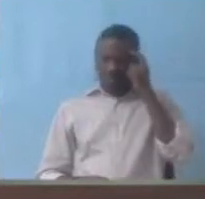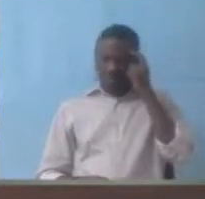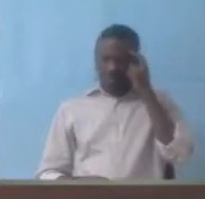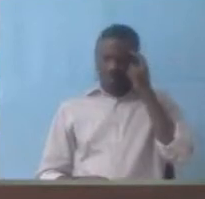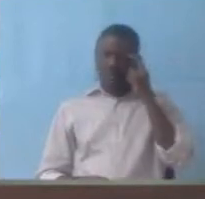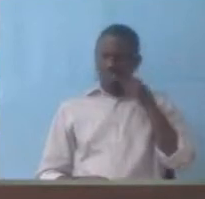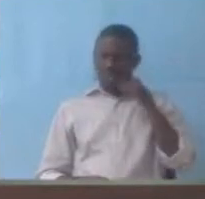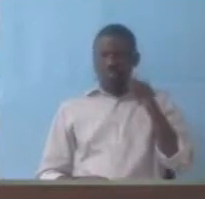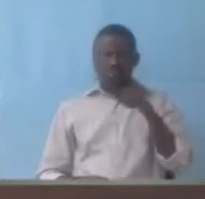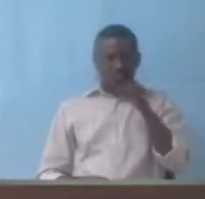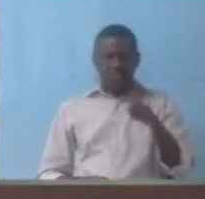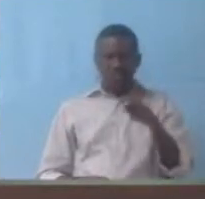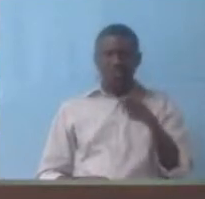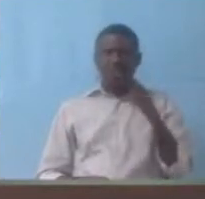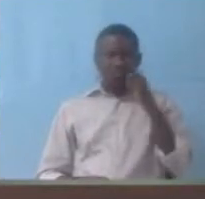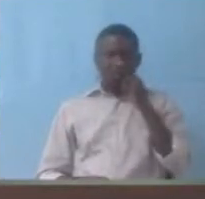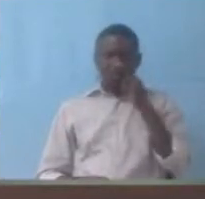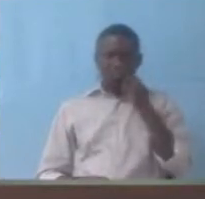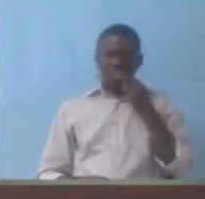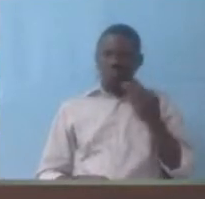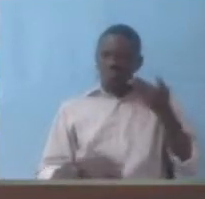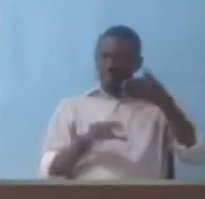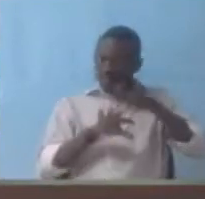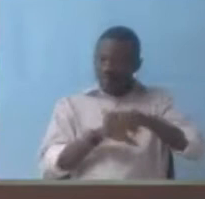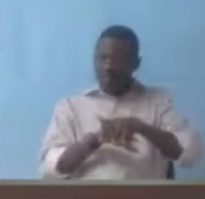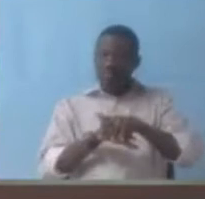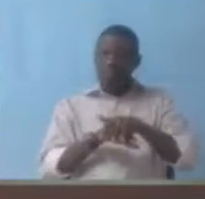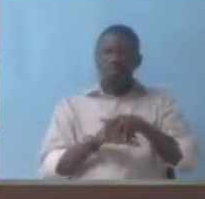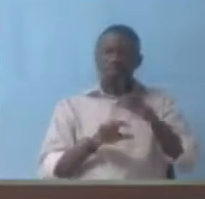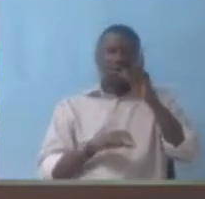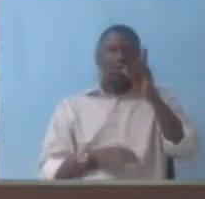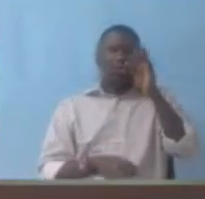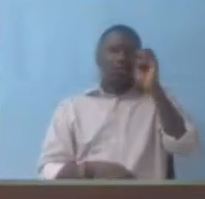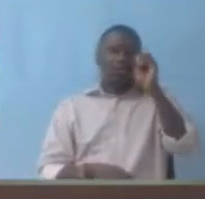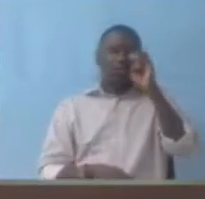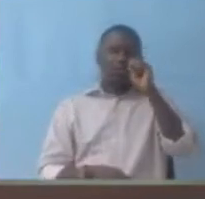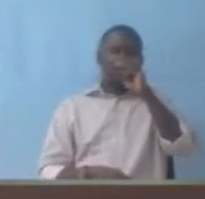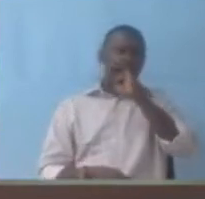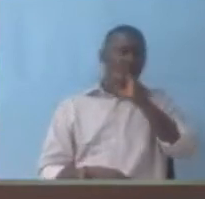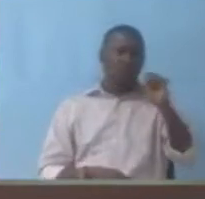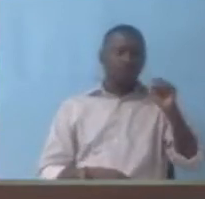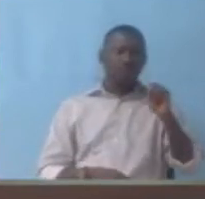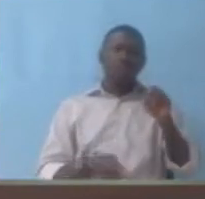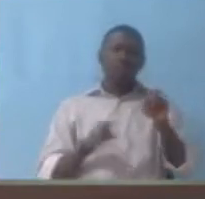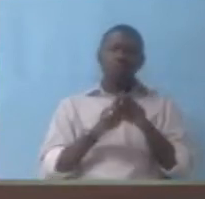to try to infuse decrees with an authority that they don't